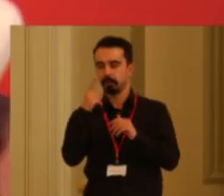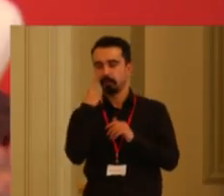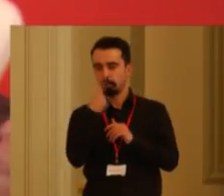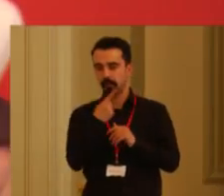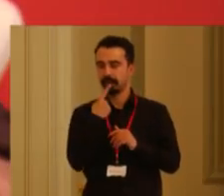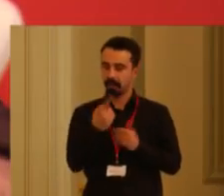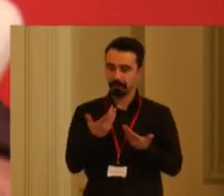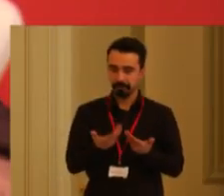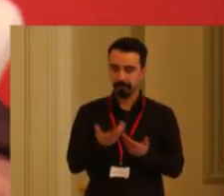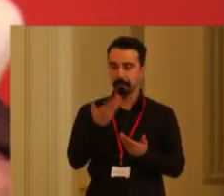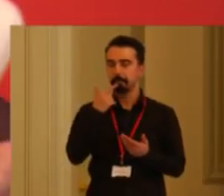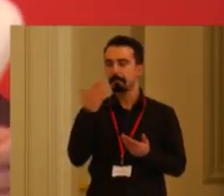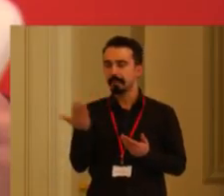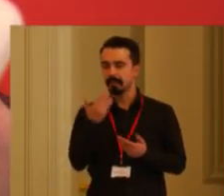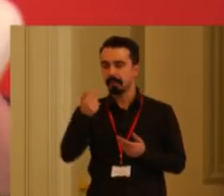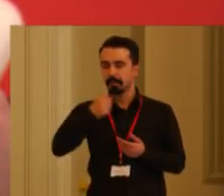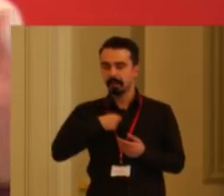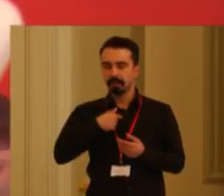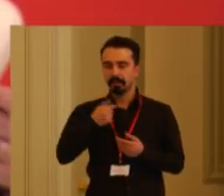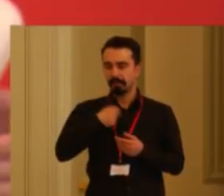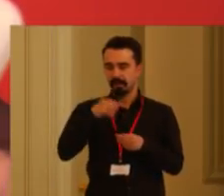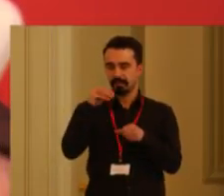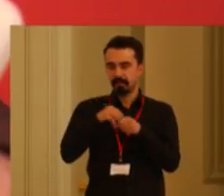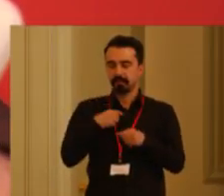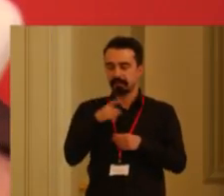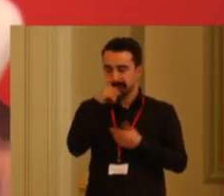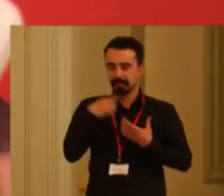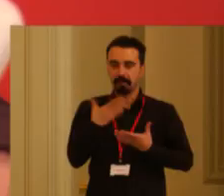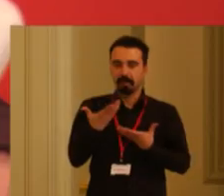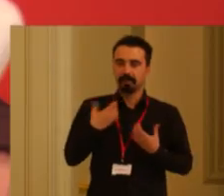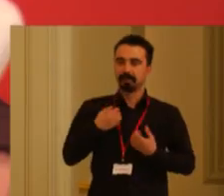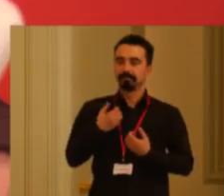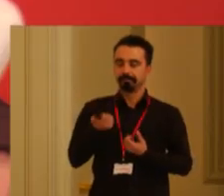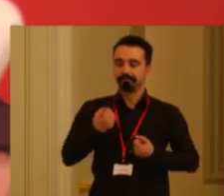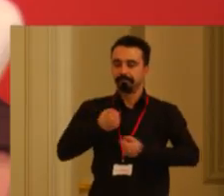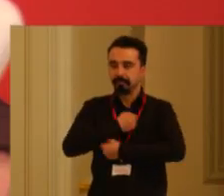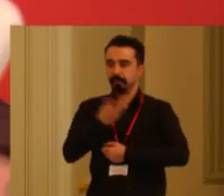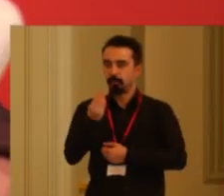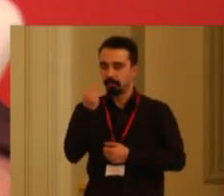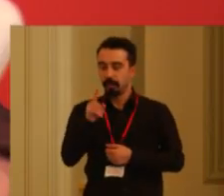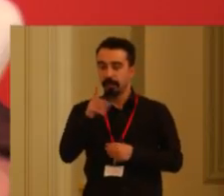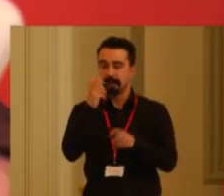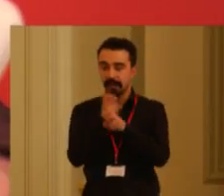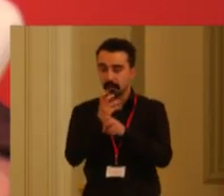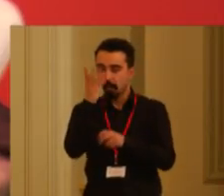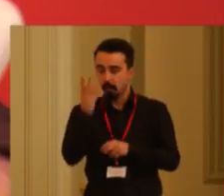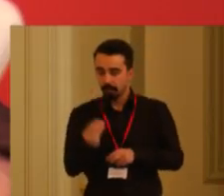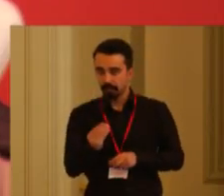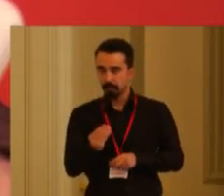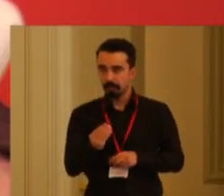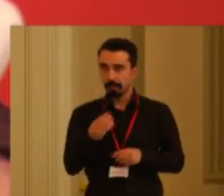their loyal to their families. They see their households as home where they